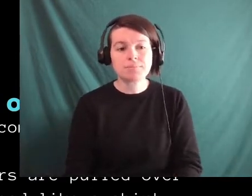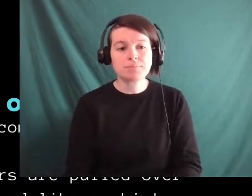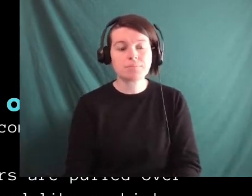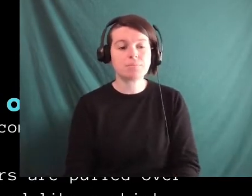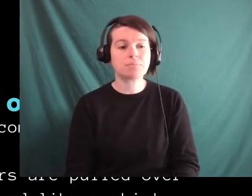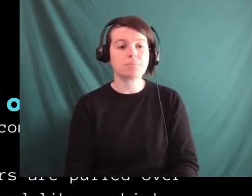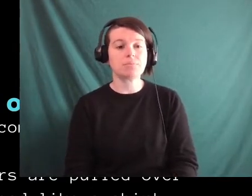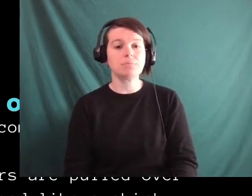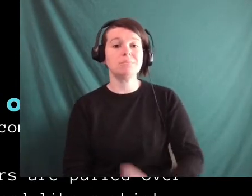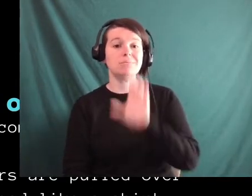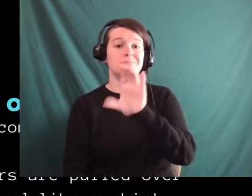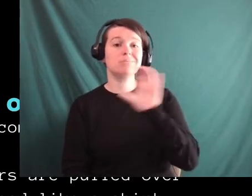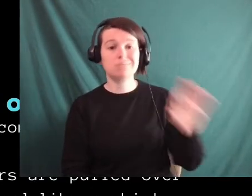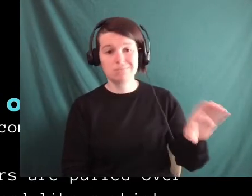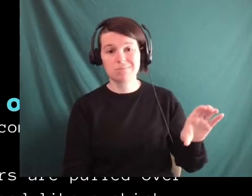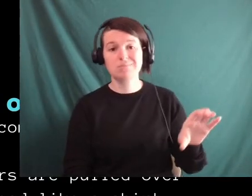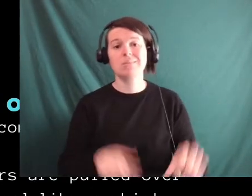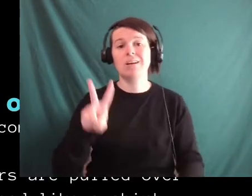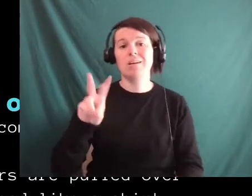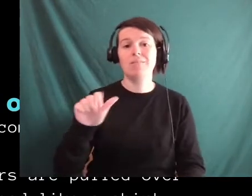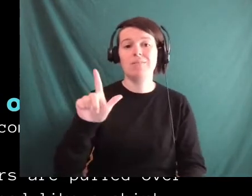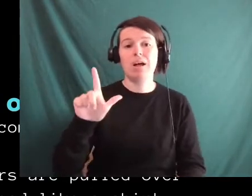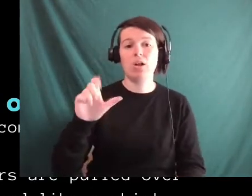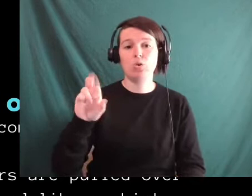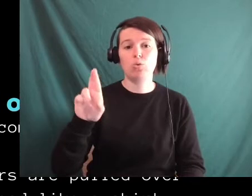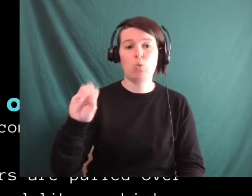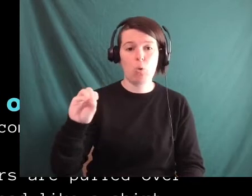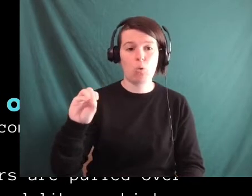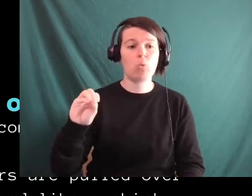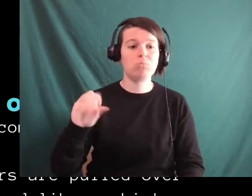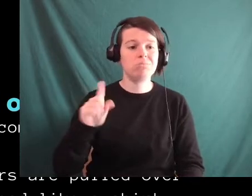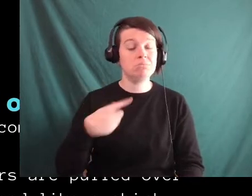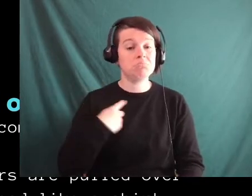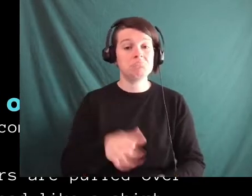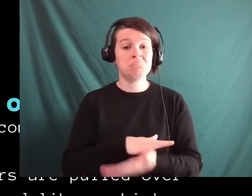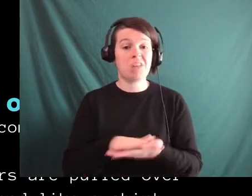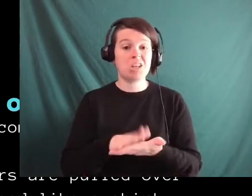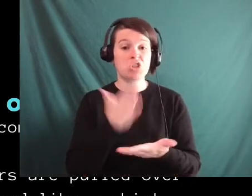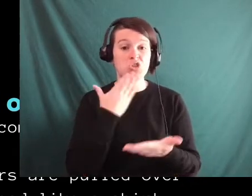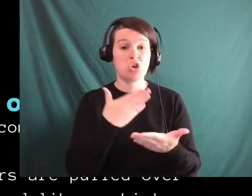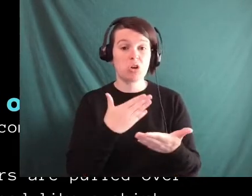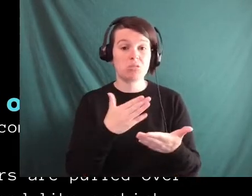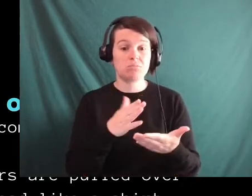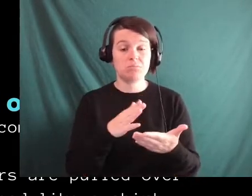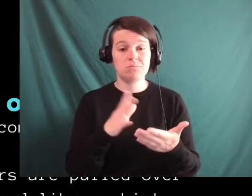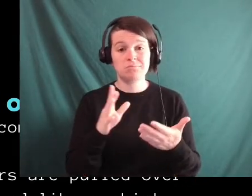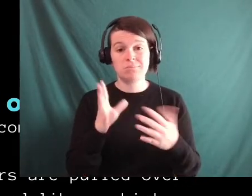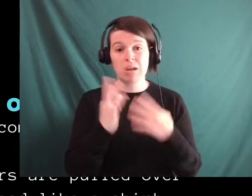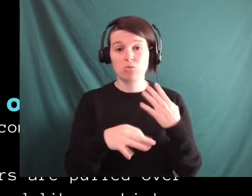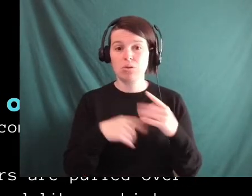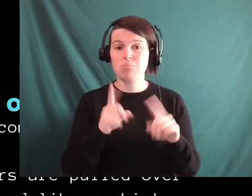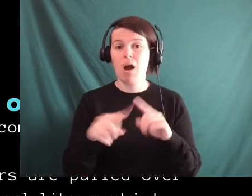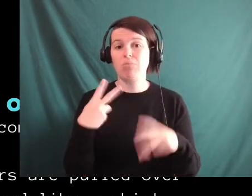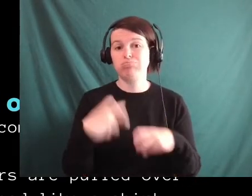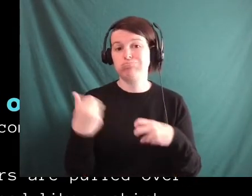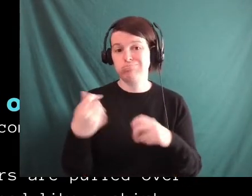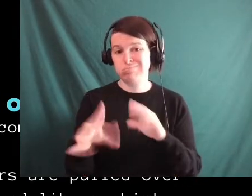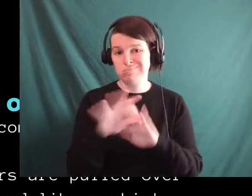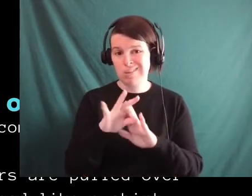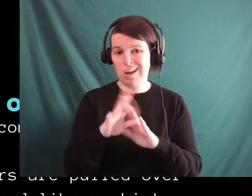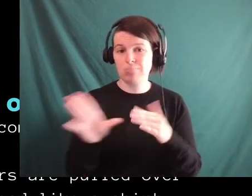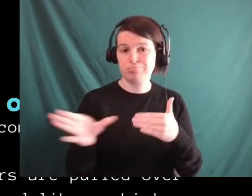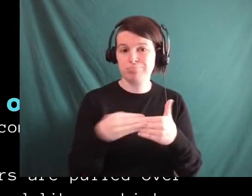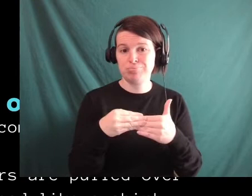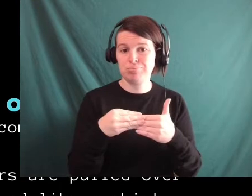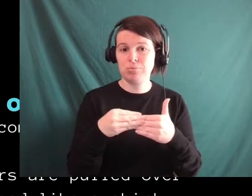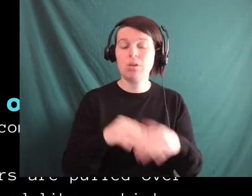Next are the Velcro binders, which is another great option, but they're actually much harder to find. They're great for